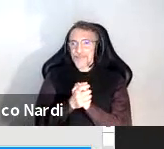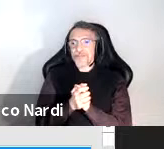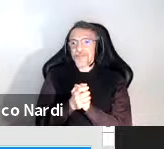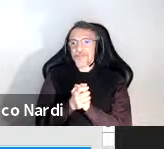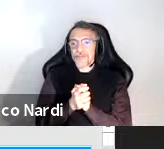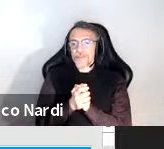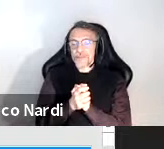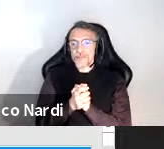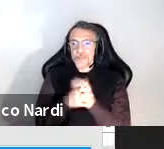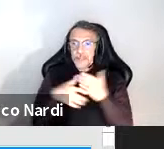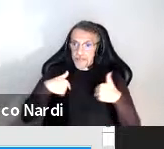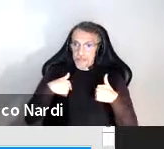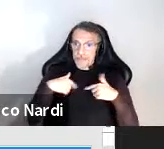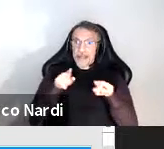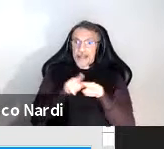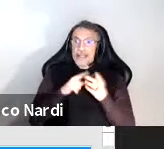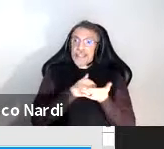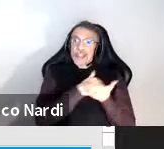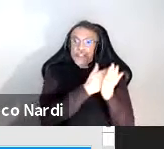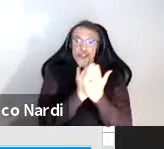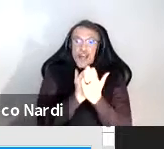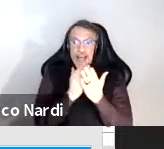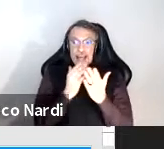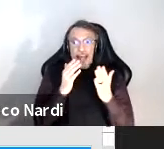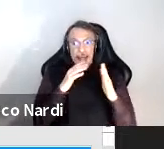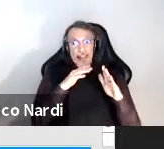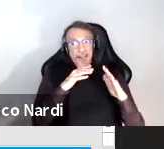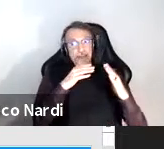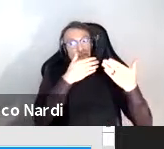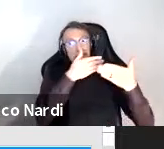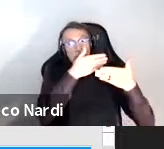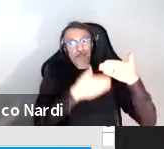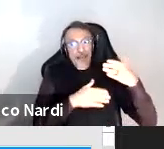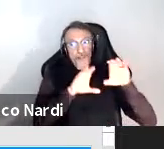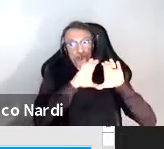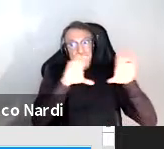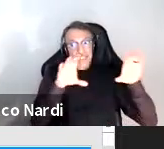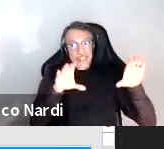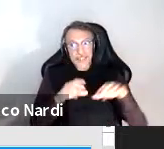I am also going to share my screen and